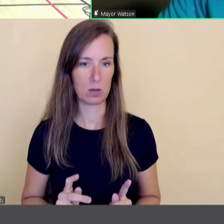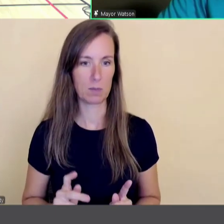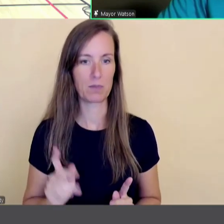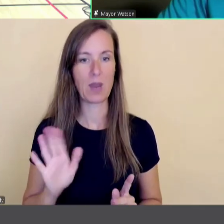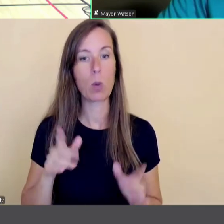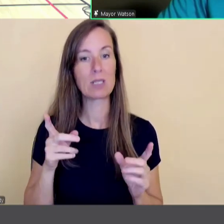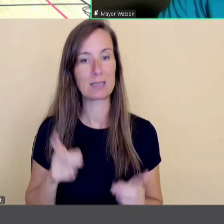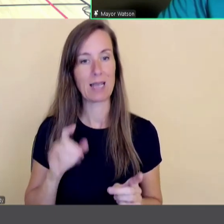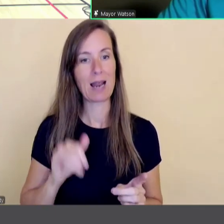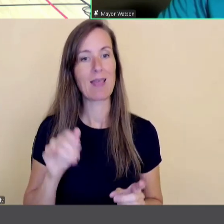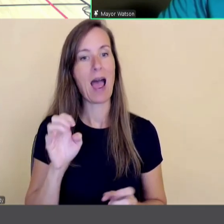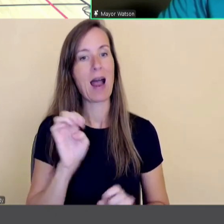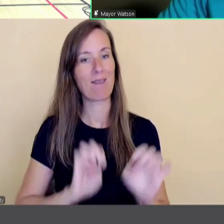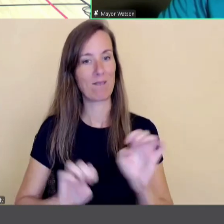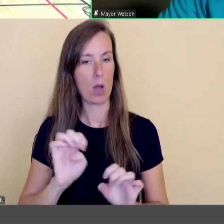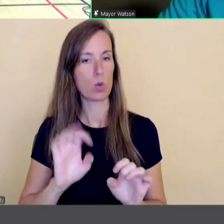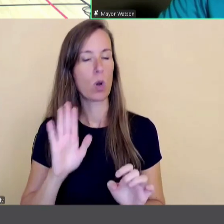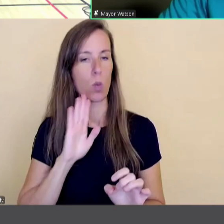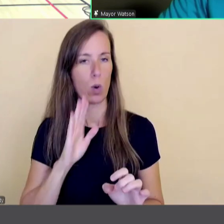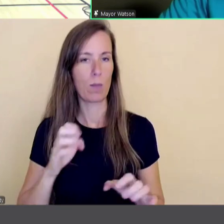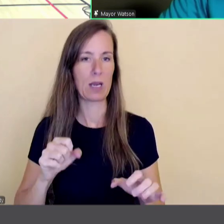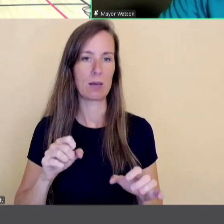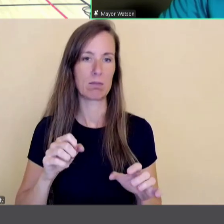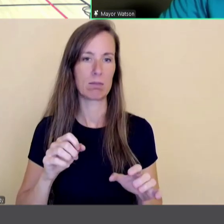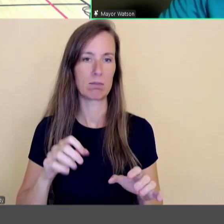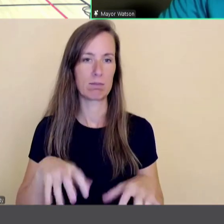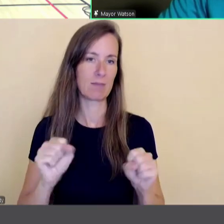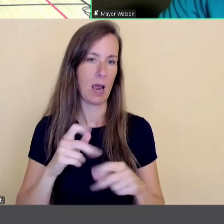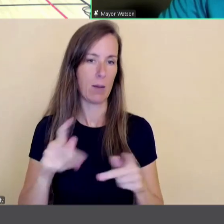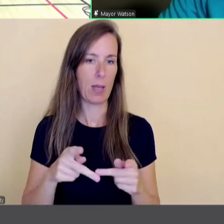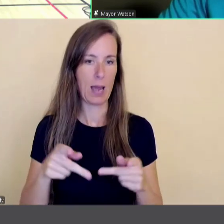performed between Thanksgiving and Christmas.